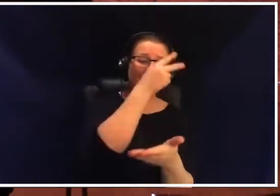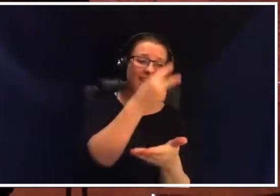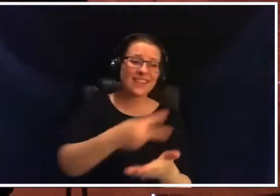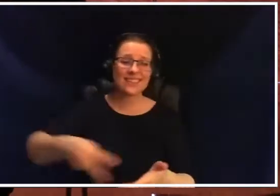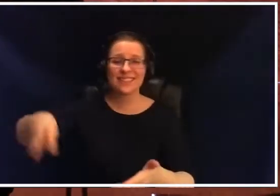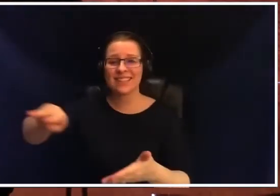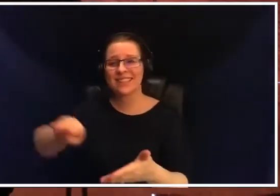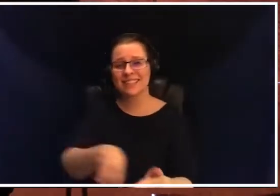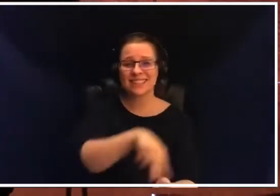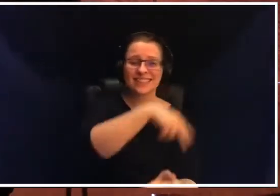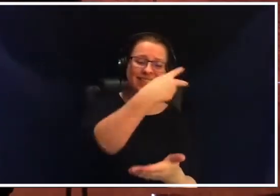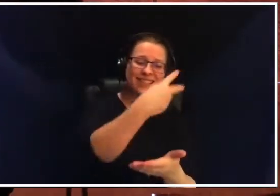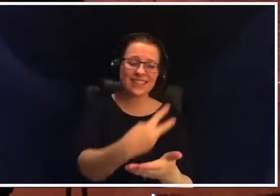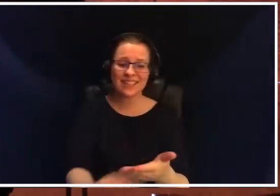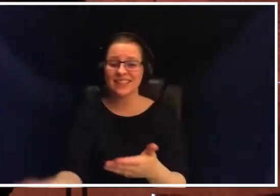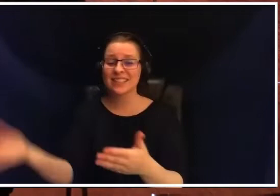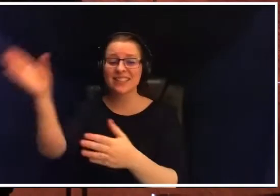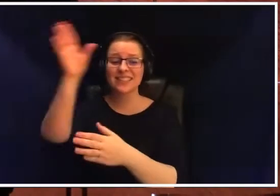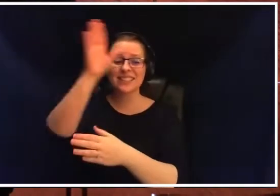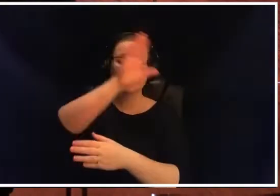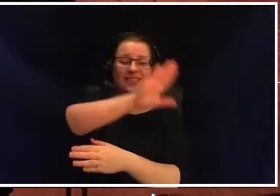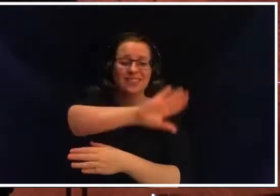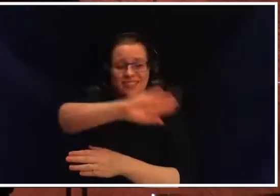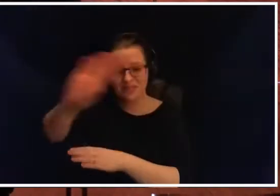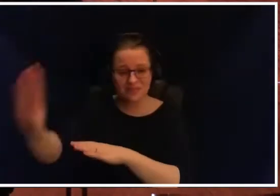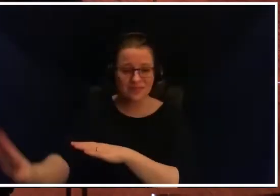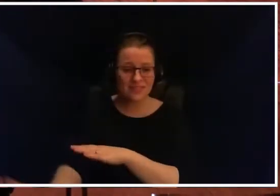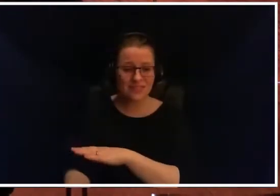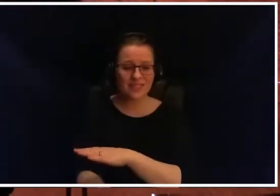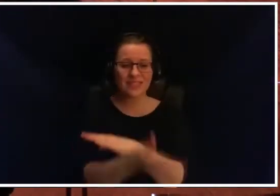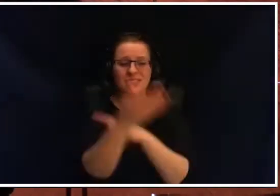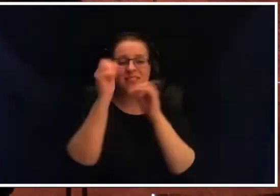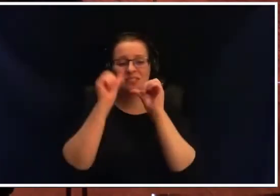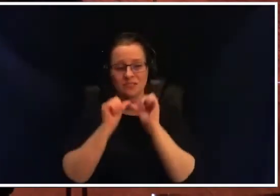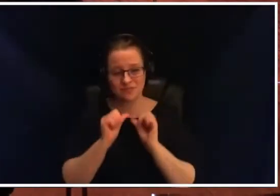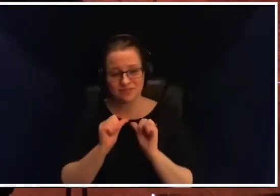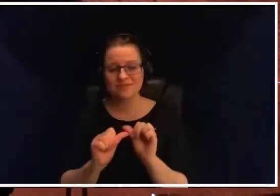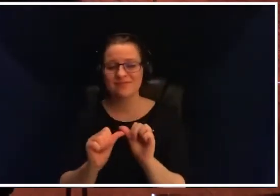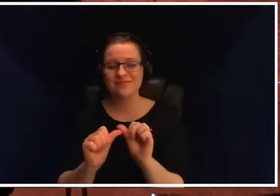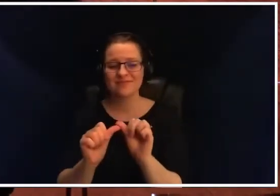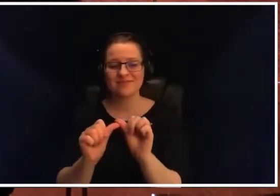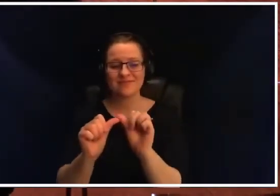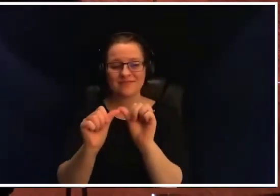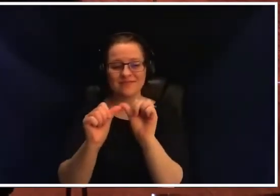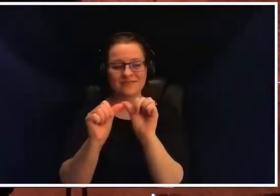danced, danced, danced all